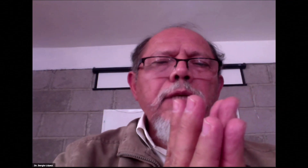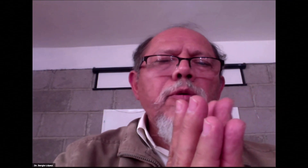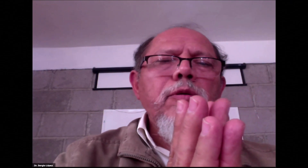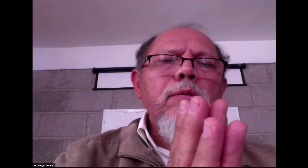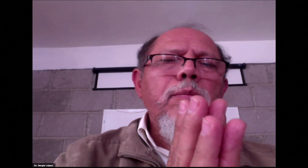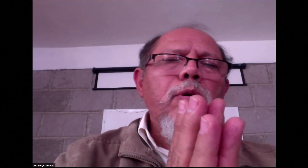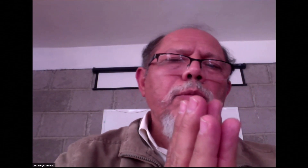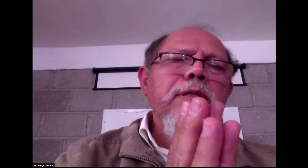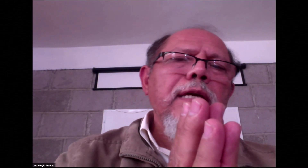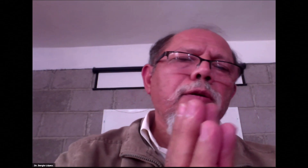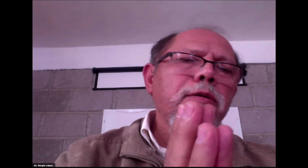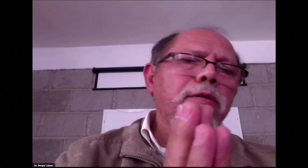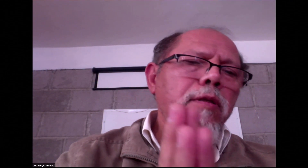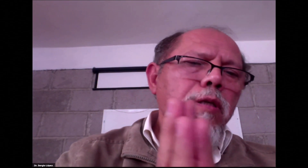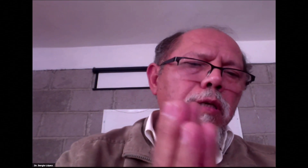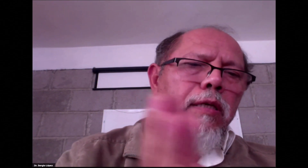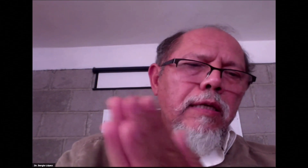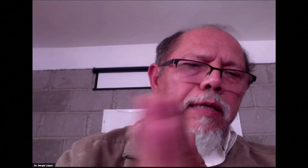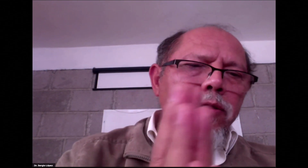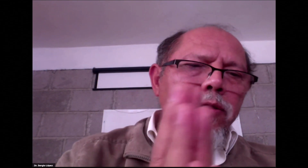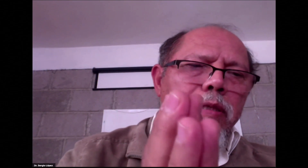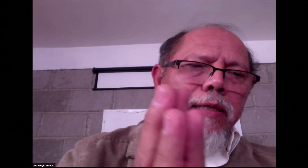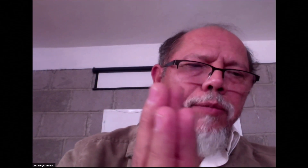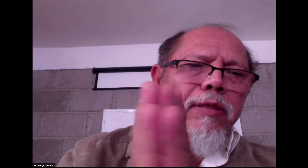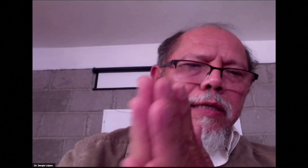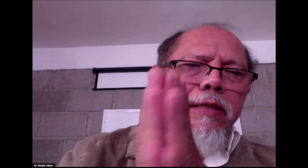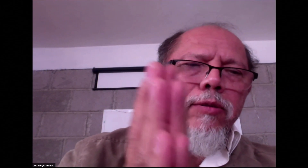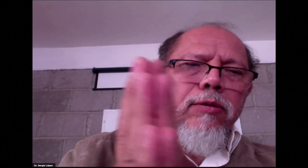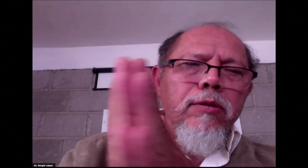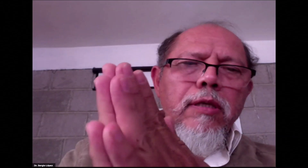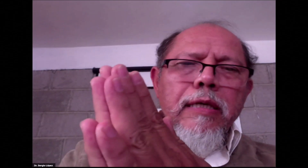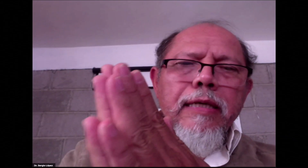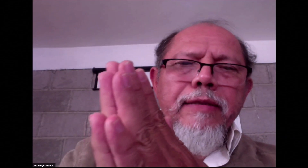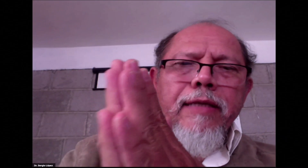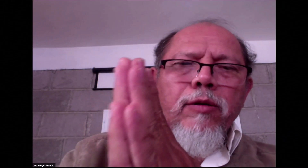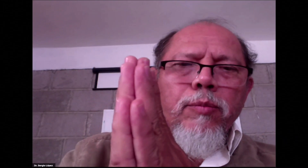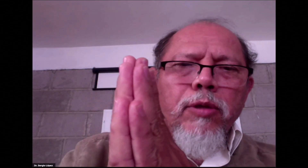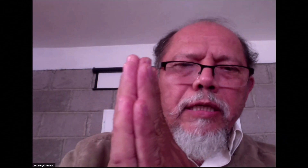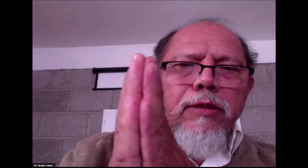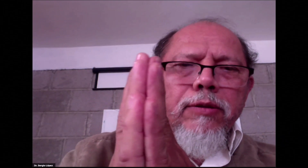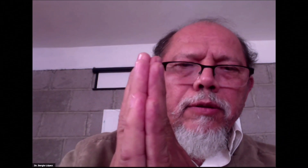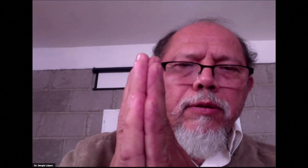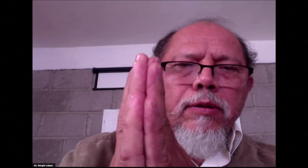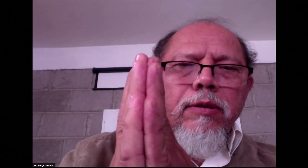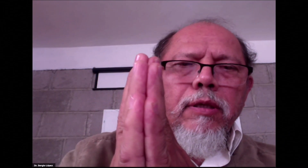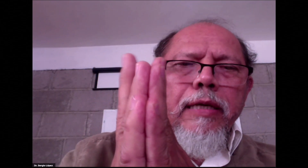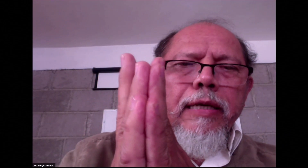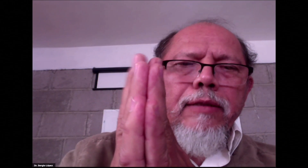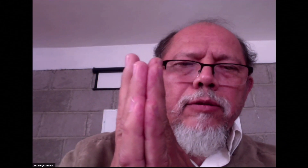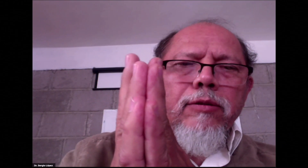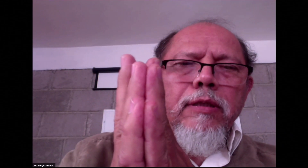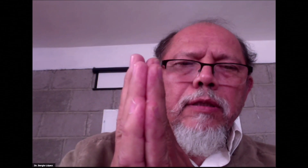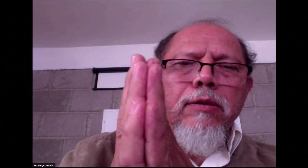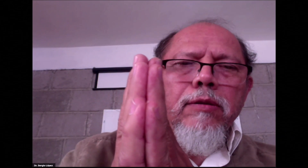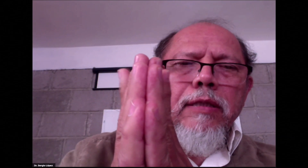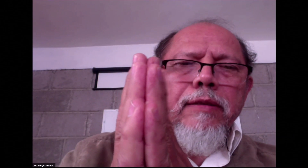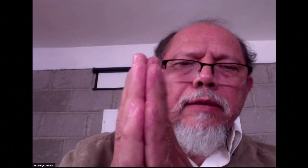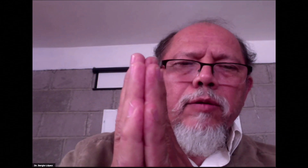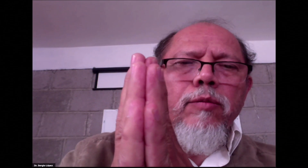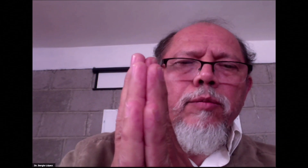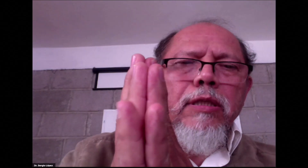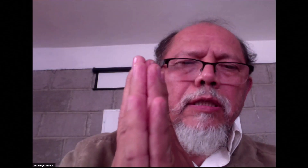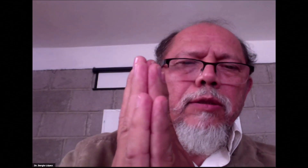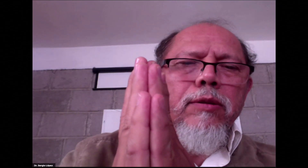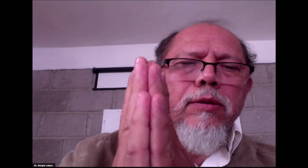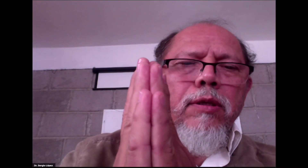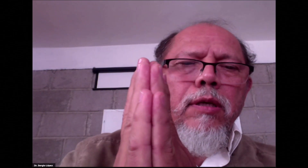and you push it out. Then, once we did, we put here, and actually my fingers grew up a